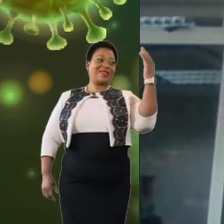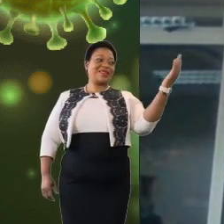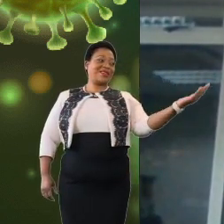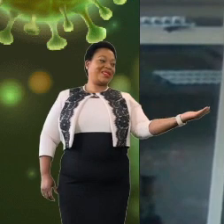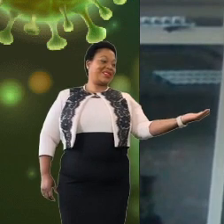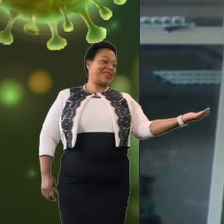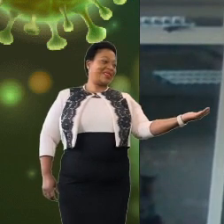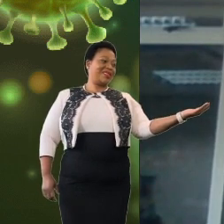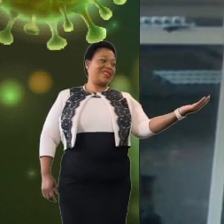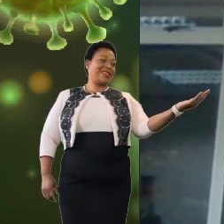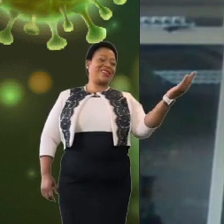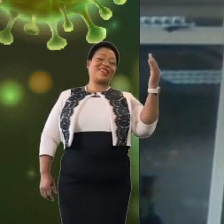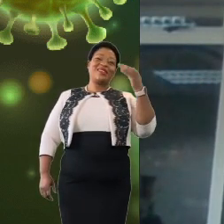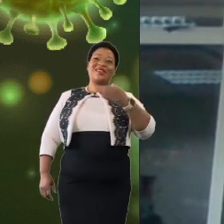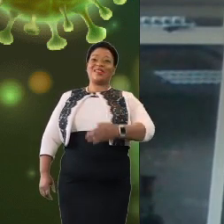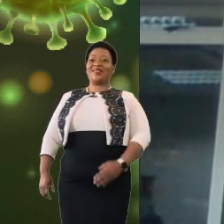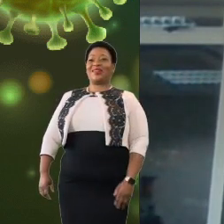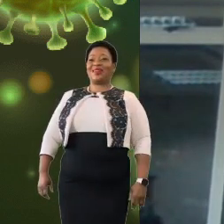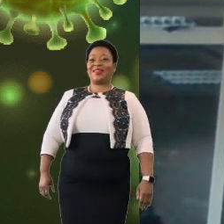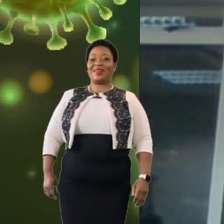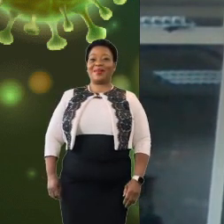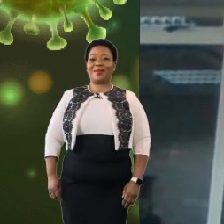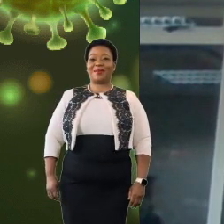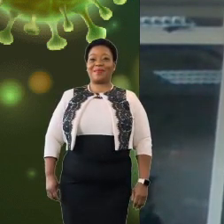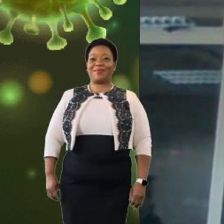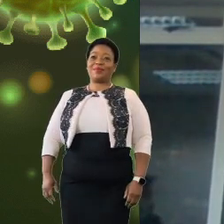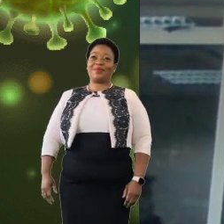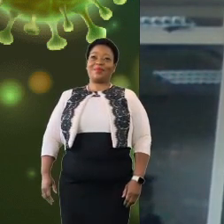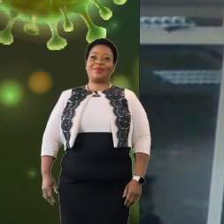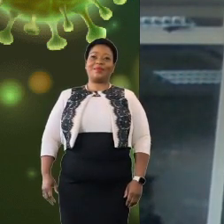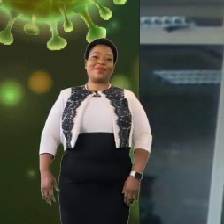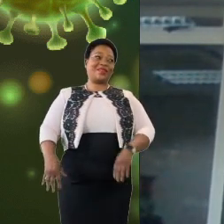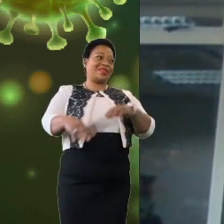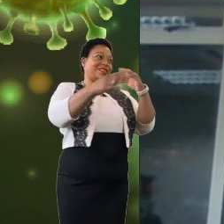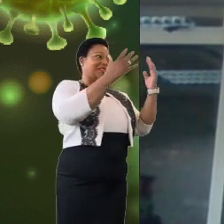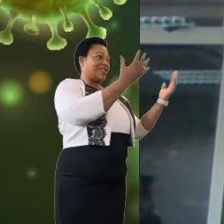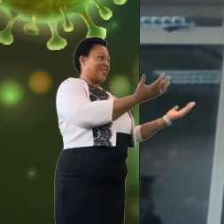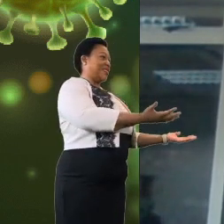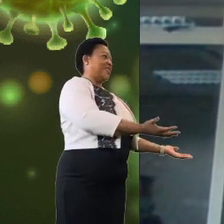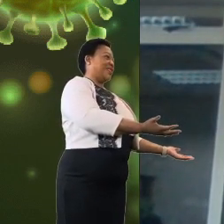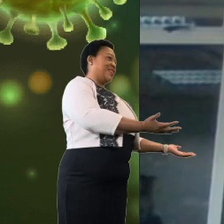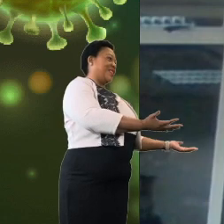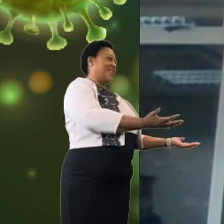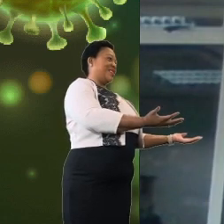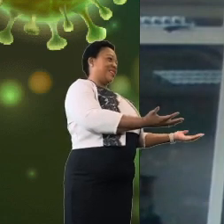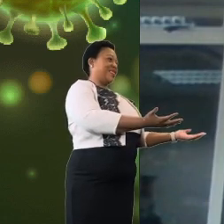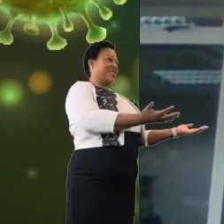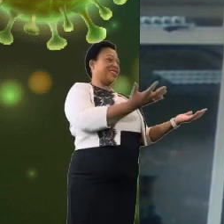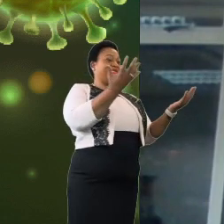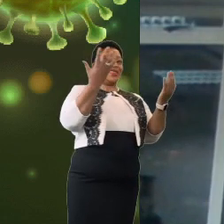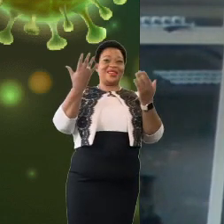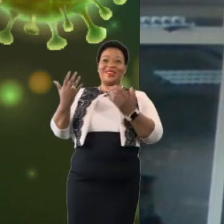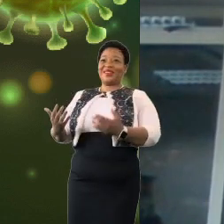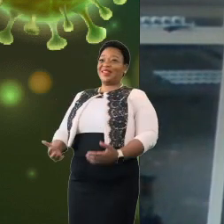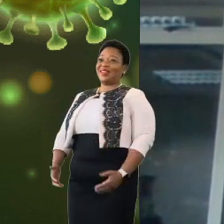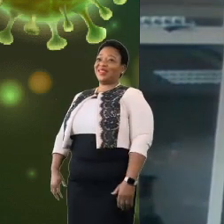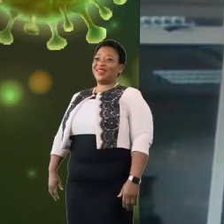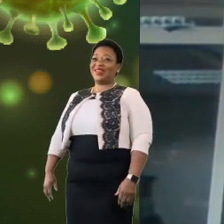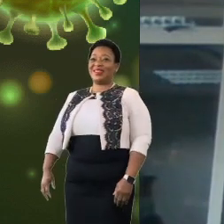So maybe your perspective from your side, how you see the relationship between this work stream and the one-stop shop